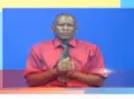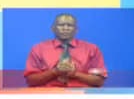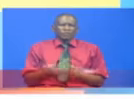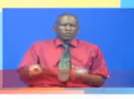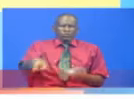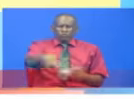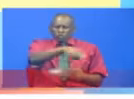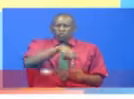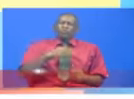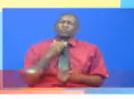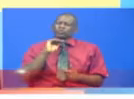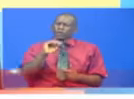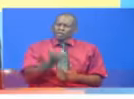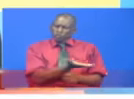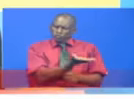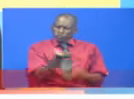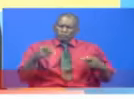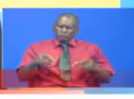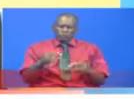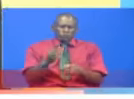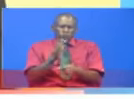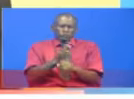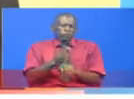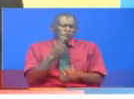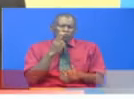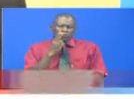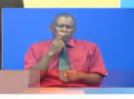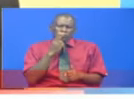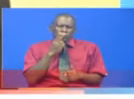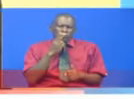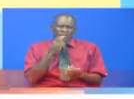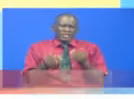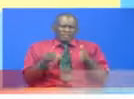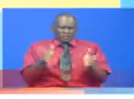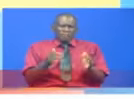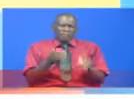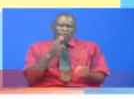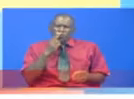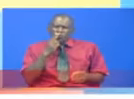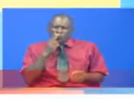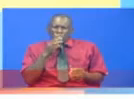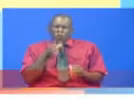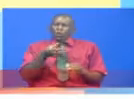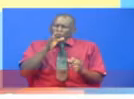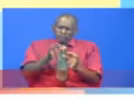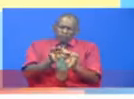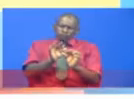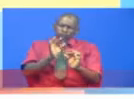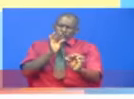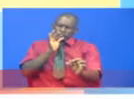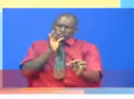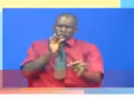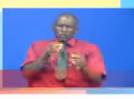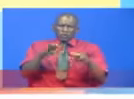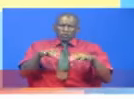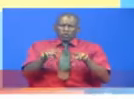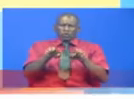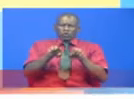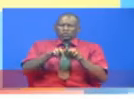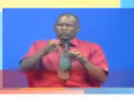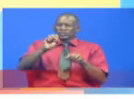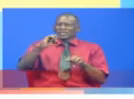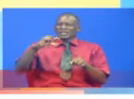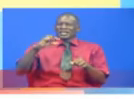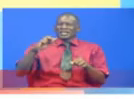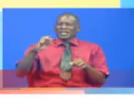urge those who use tobacco in any form, whether cigarettes, water pipes, bidis, cigars,